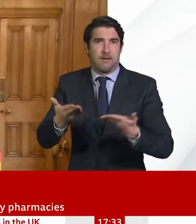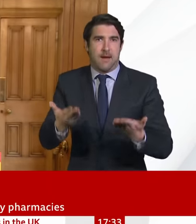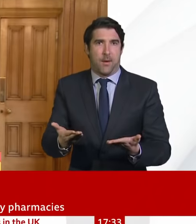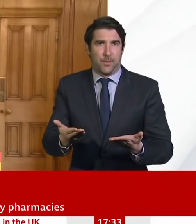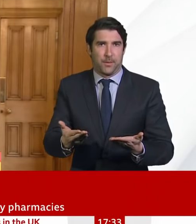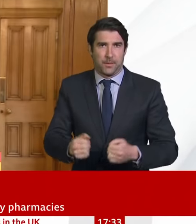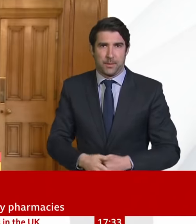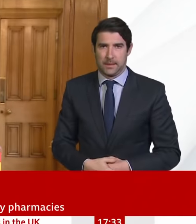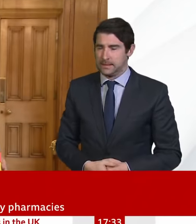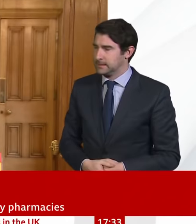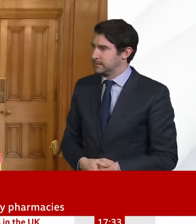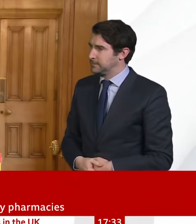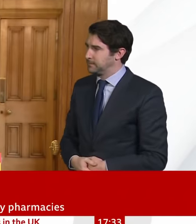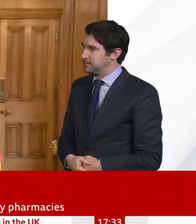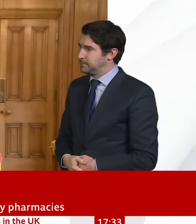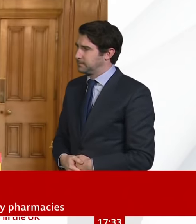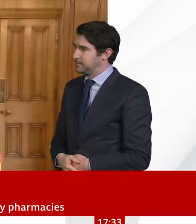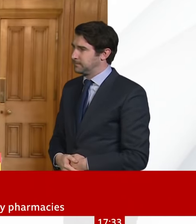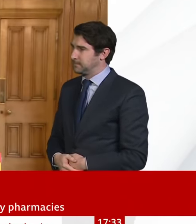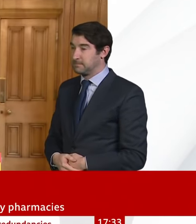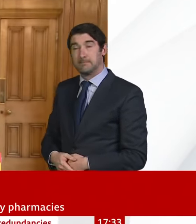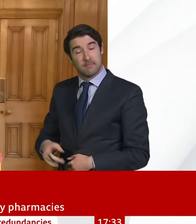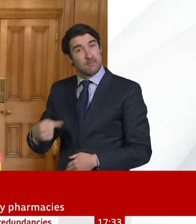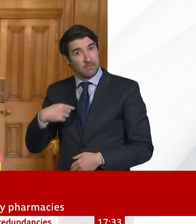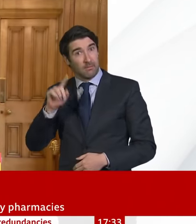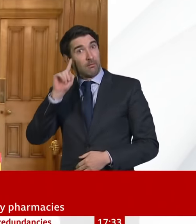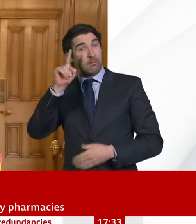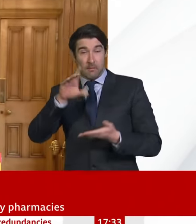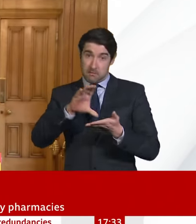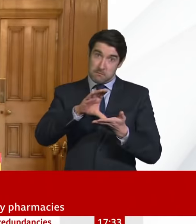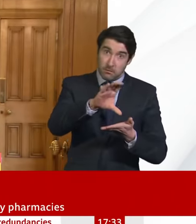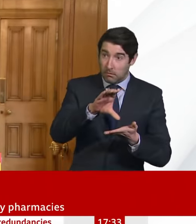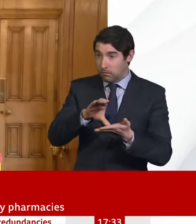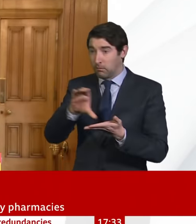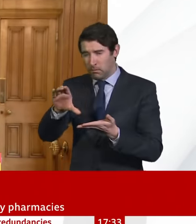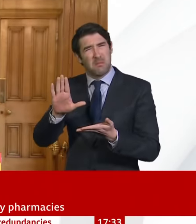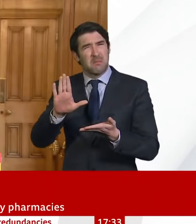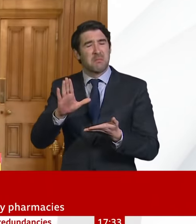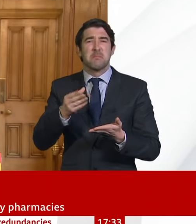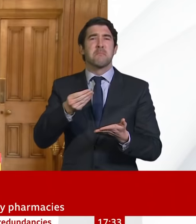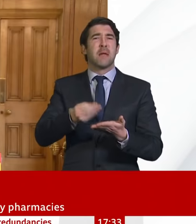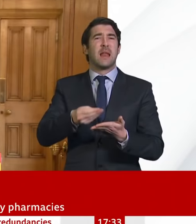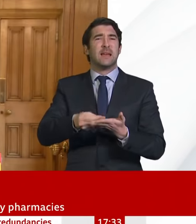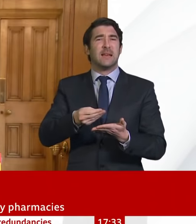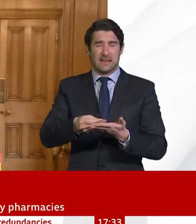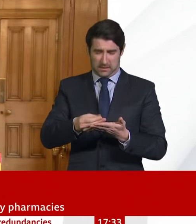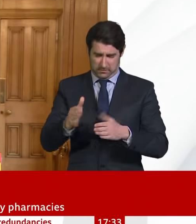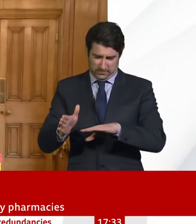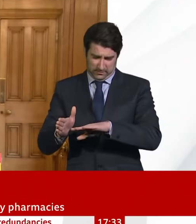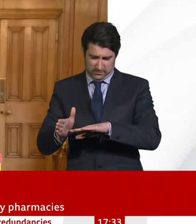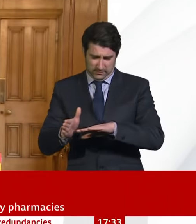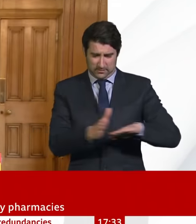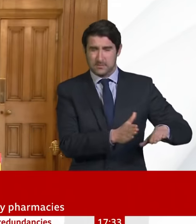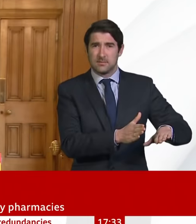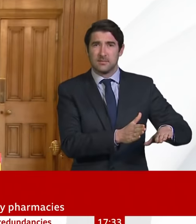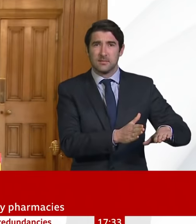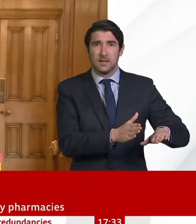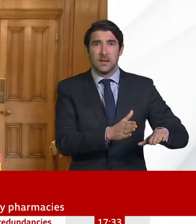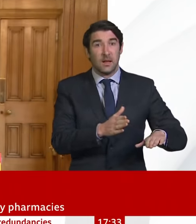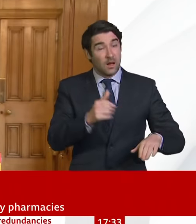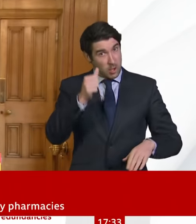But this is only one part of the picture. I quite understand too why people are yearning for the certainty that